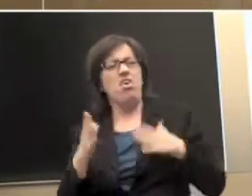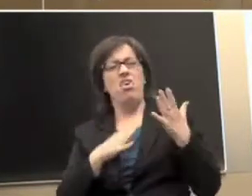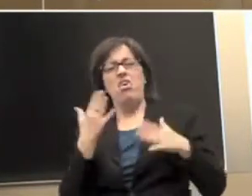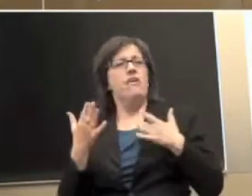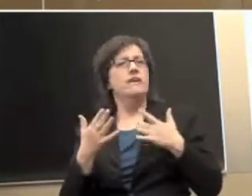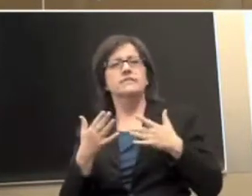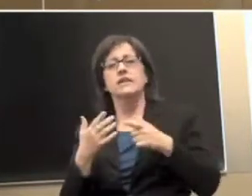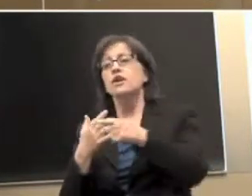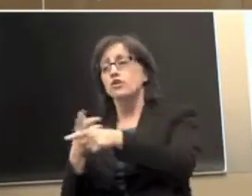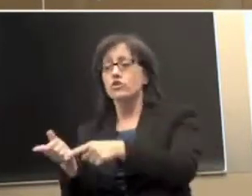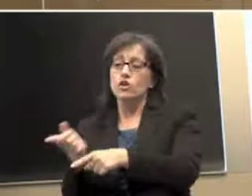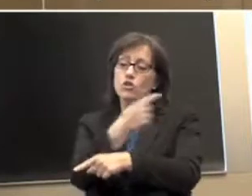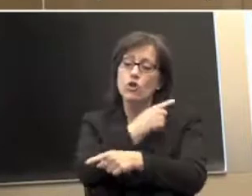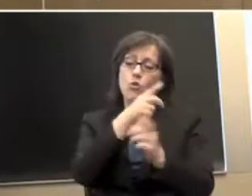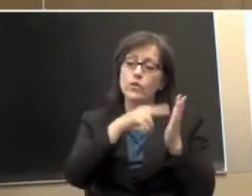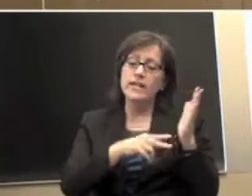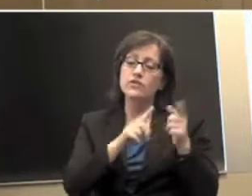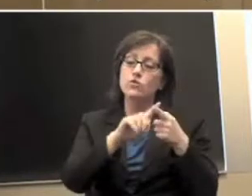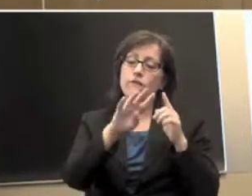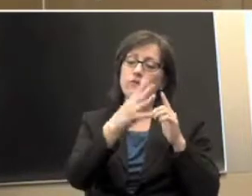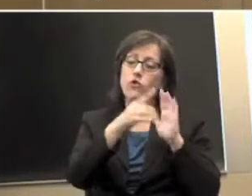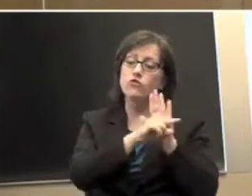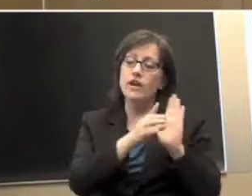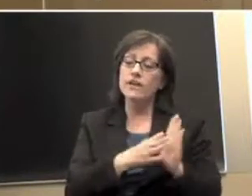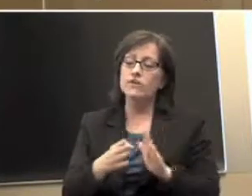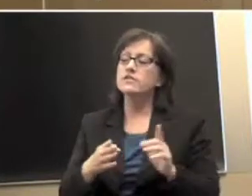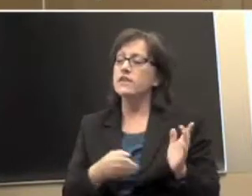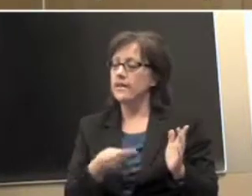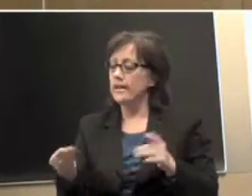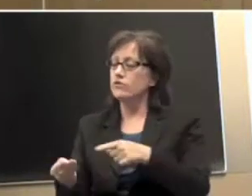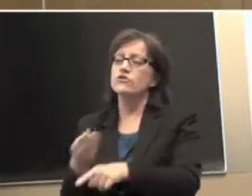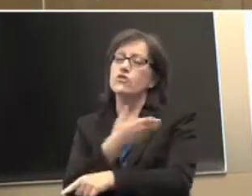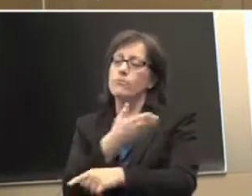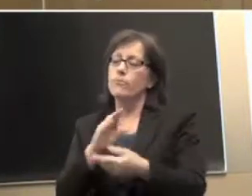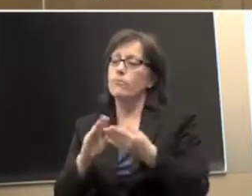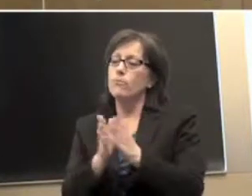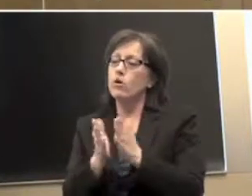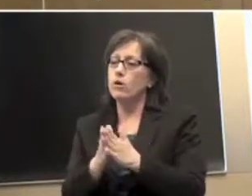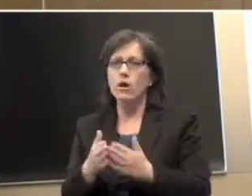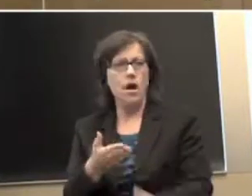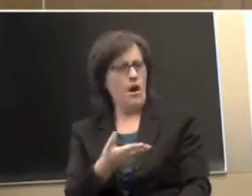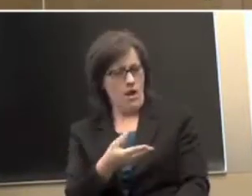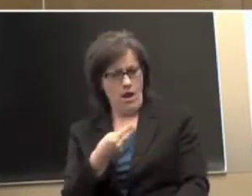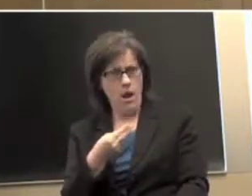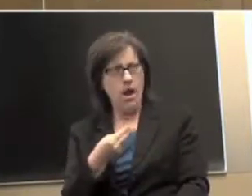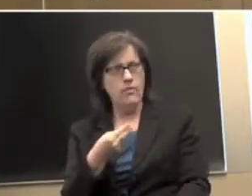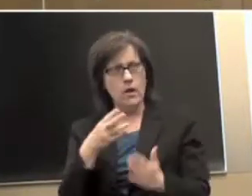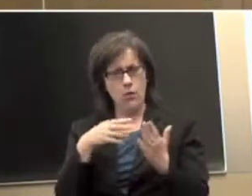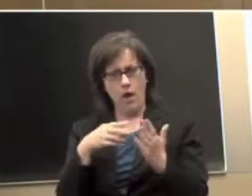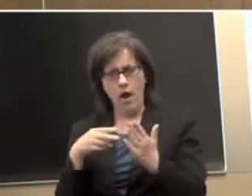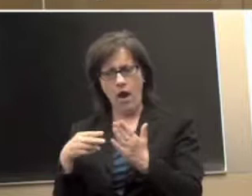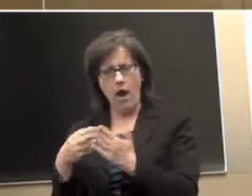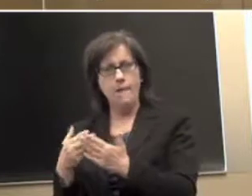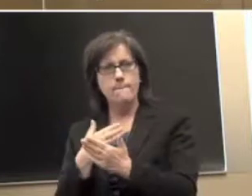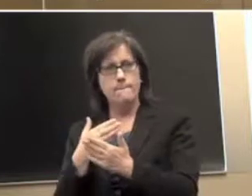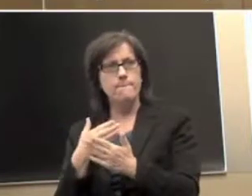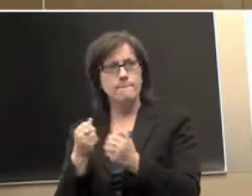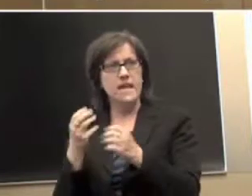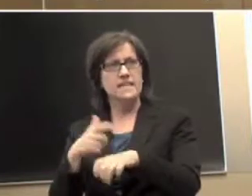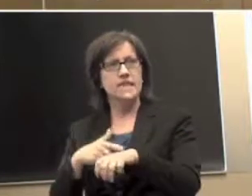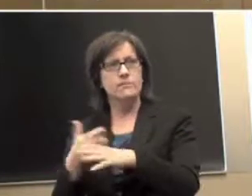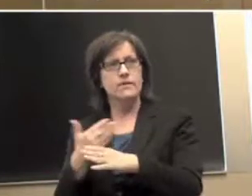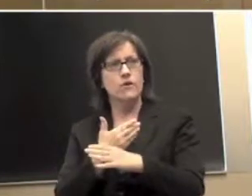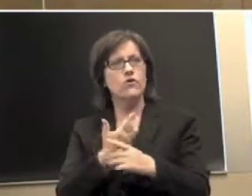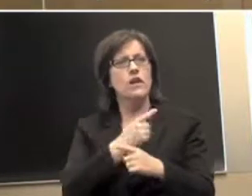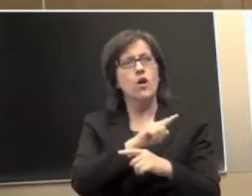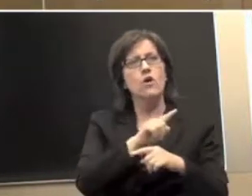go read to the 4th graders, here's the book. They would preview that book multiple times, so when they went to read to the 4th graders,